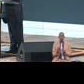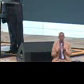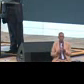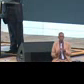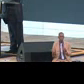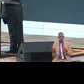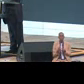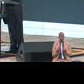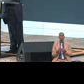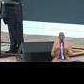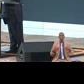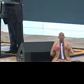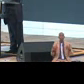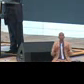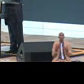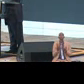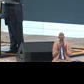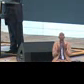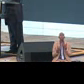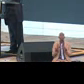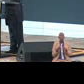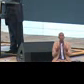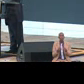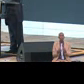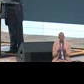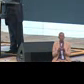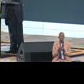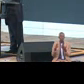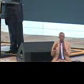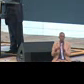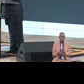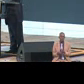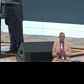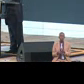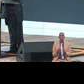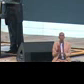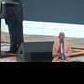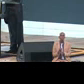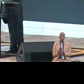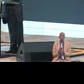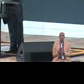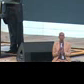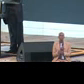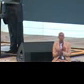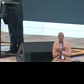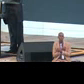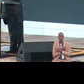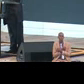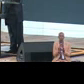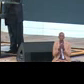also youthful lusts, but follow righteousness, faith, charity,